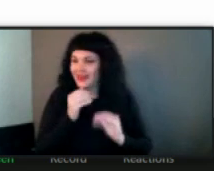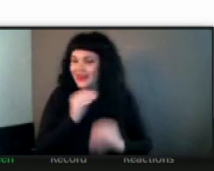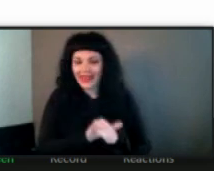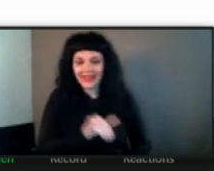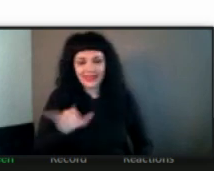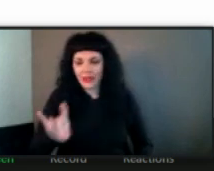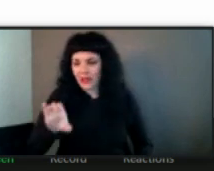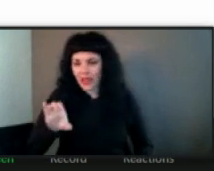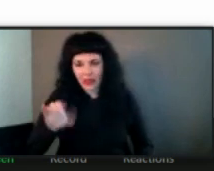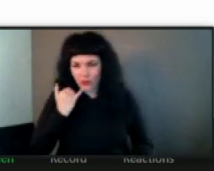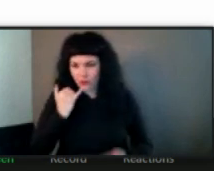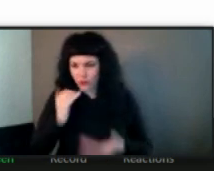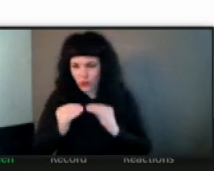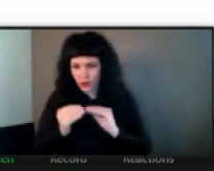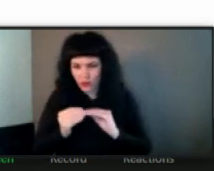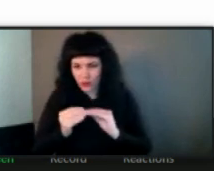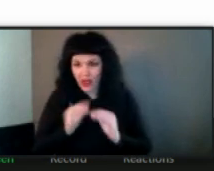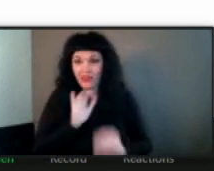is